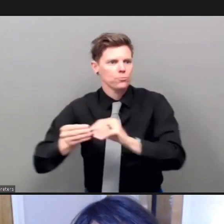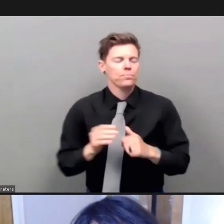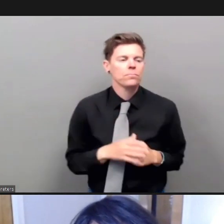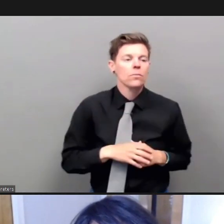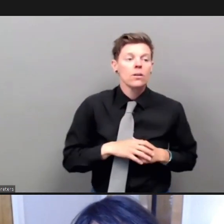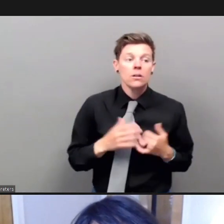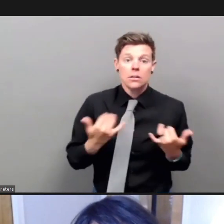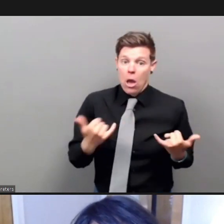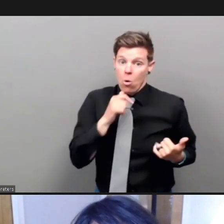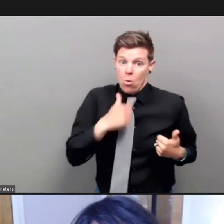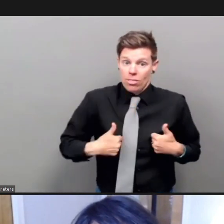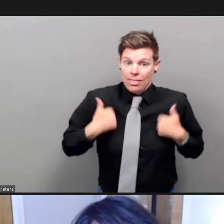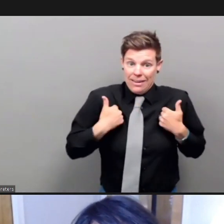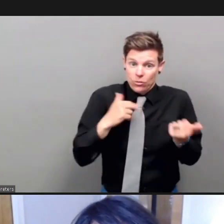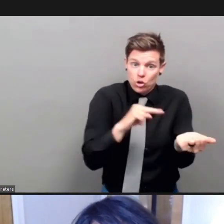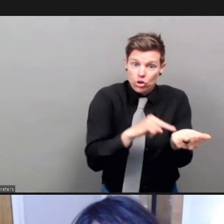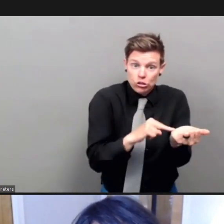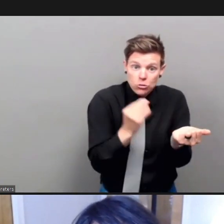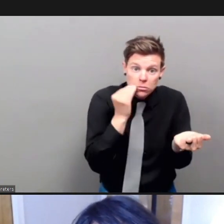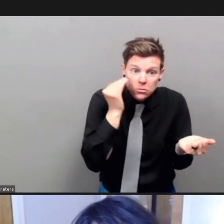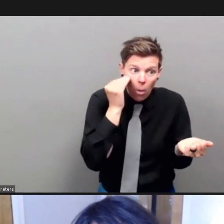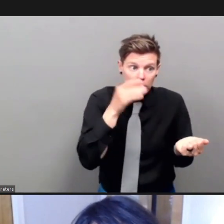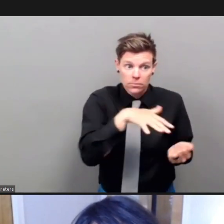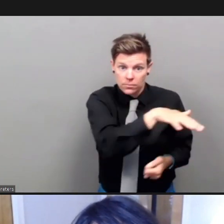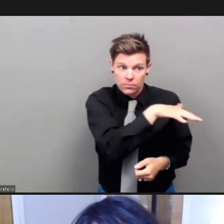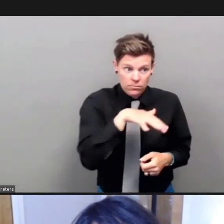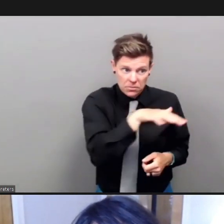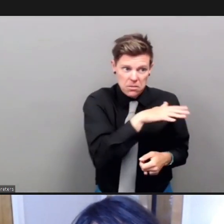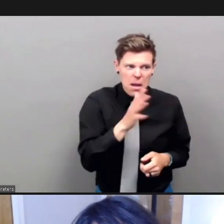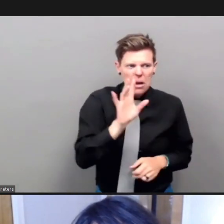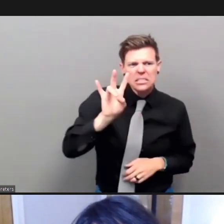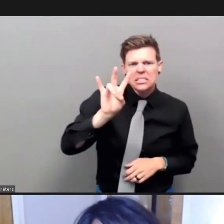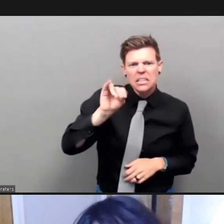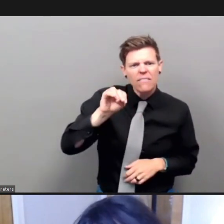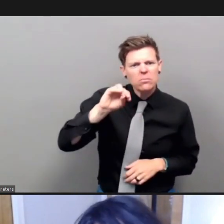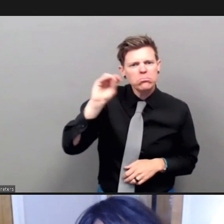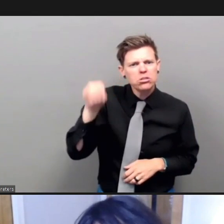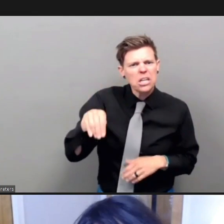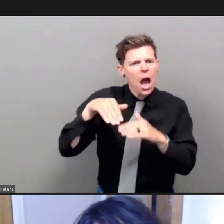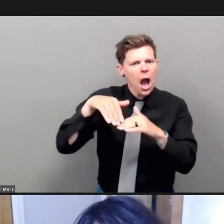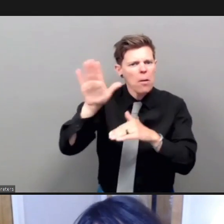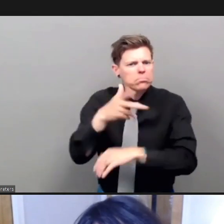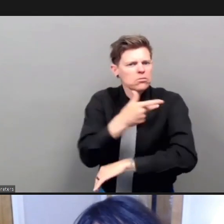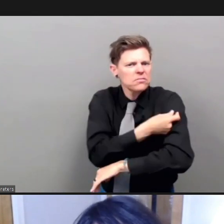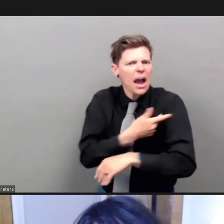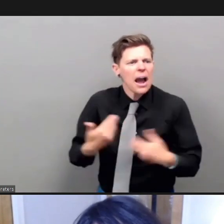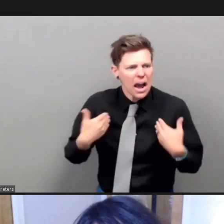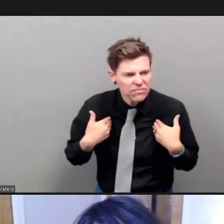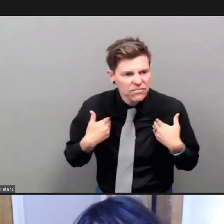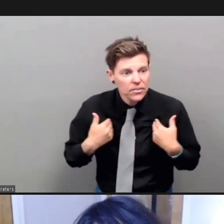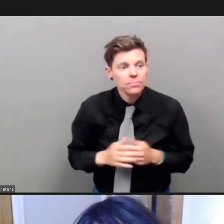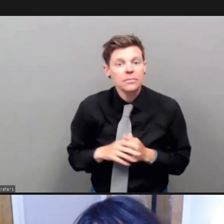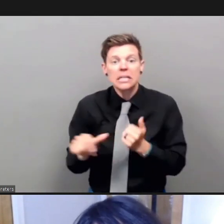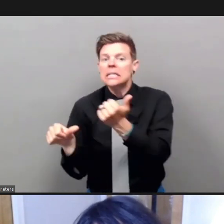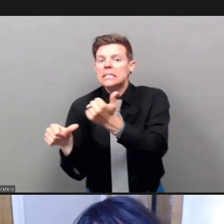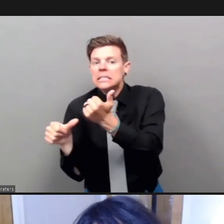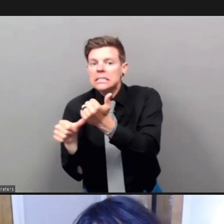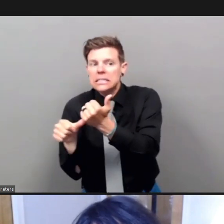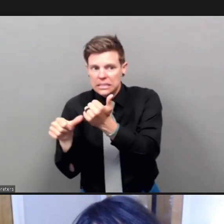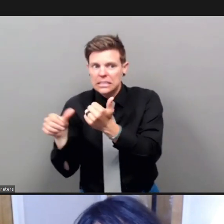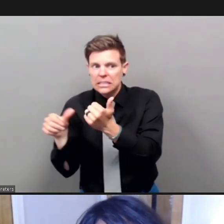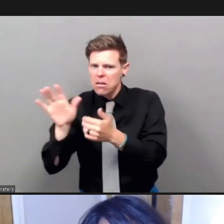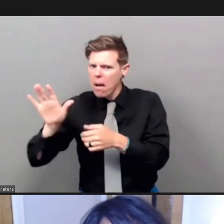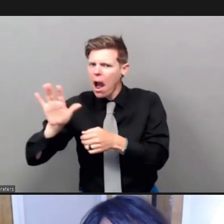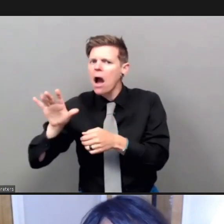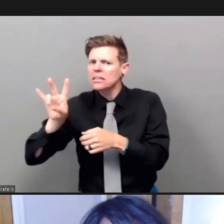70s in nursing homes, and I think the very high 70s in assisted living facilities. Staff rates running about